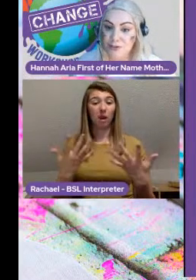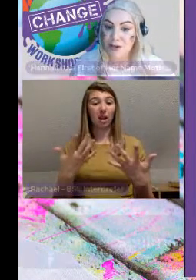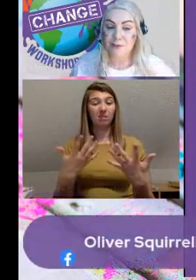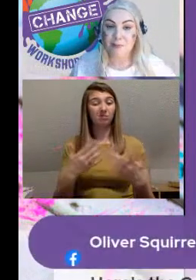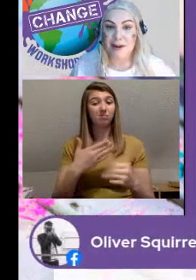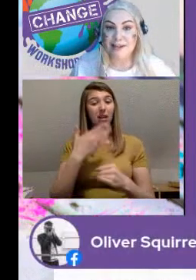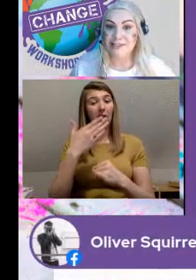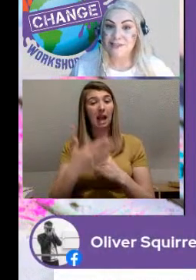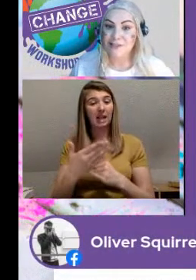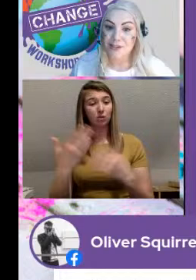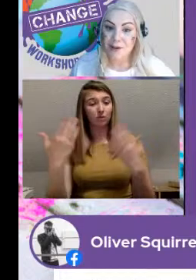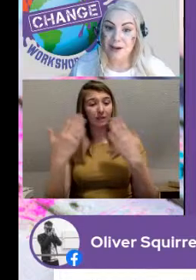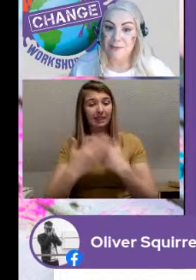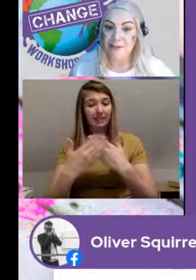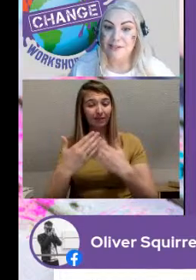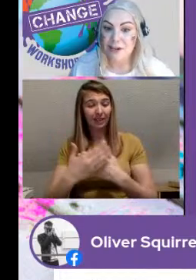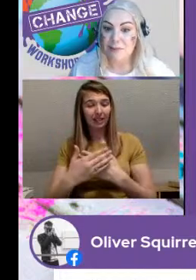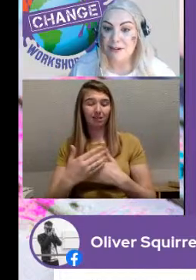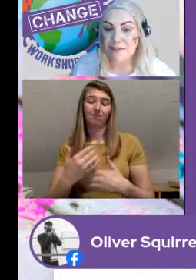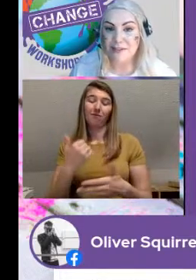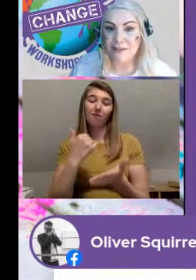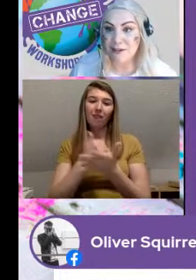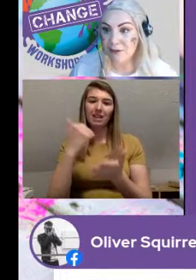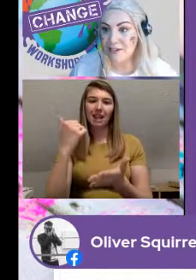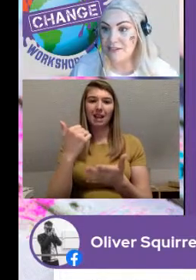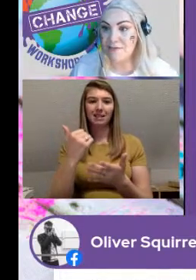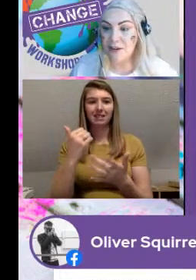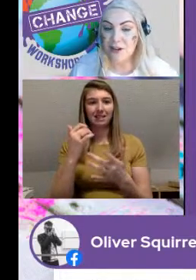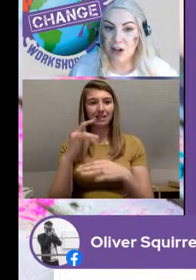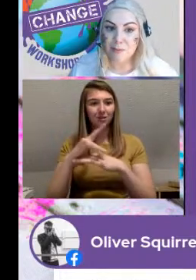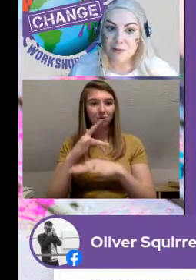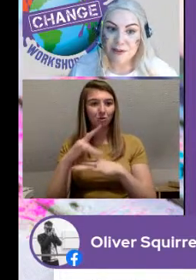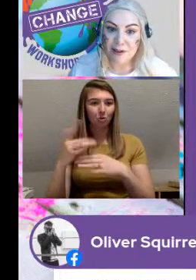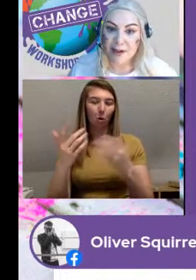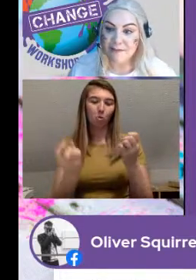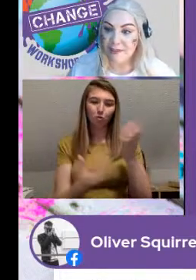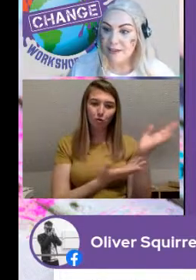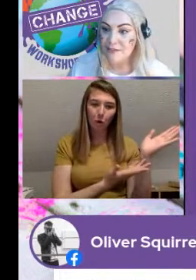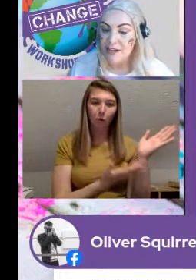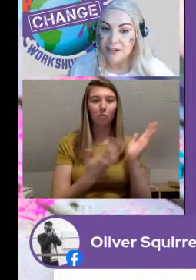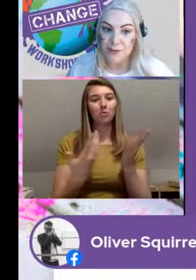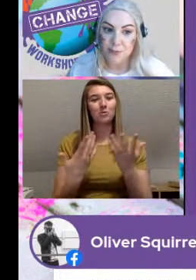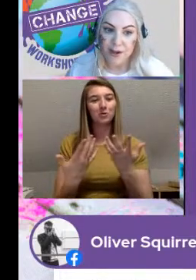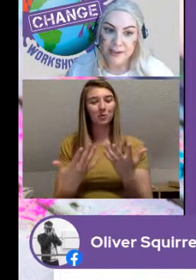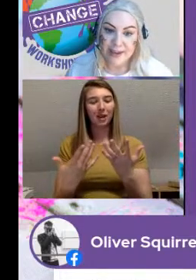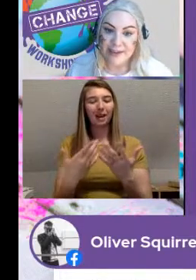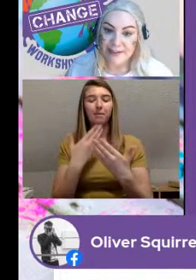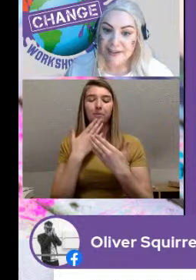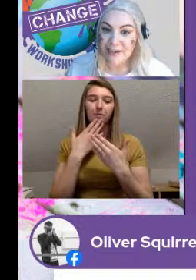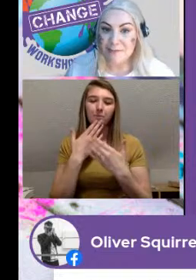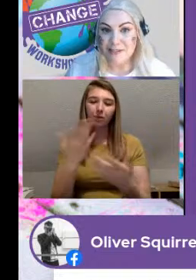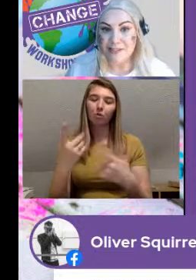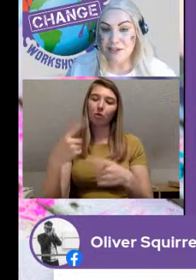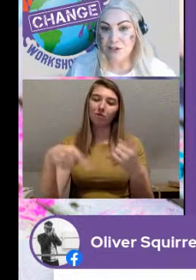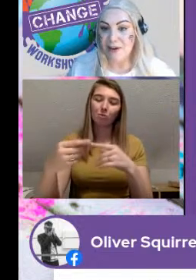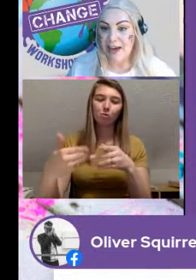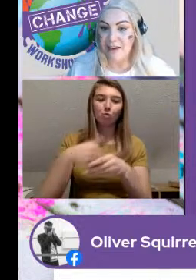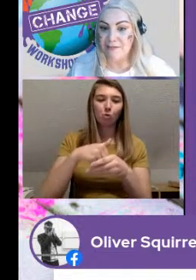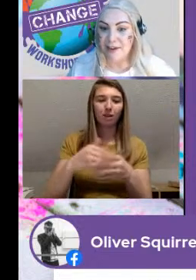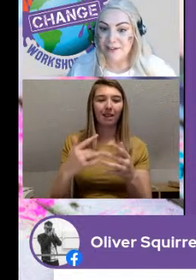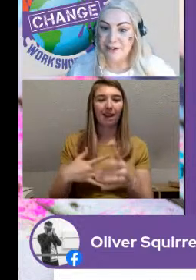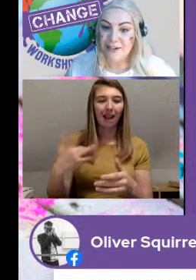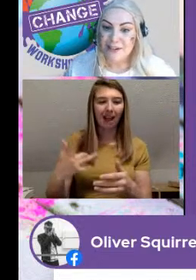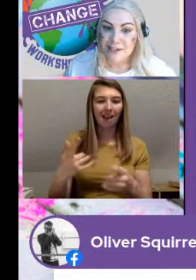am so impressed, so happy that so many of you guys have come on the live, that you've sent your work in. You've made such a